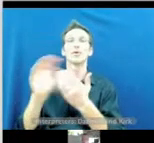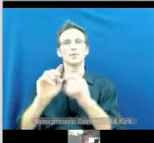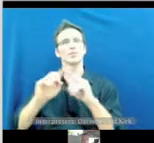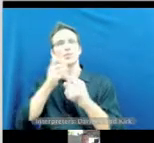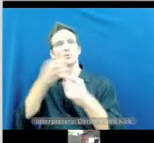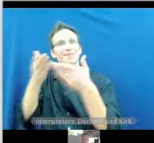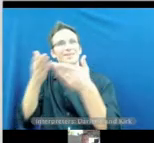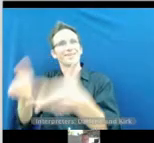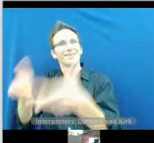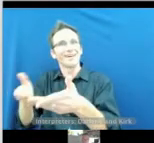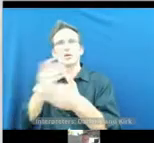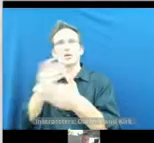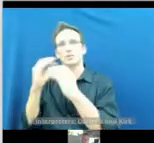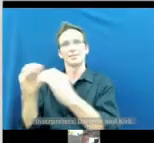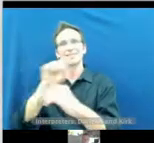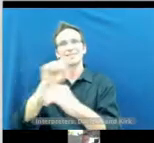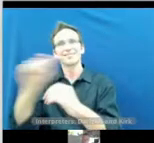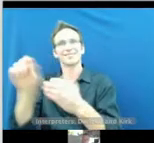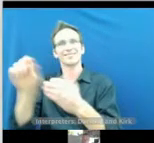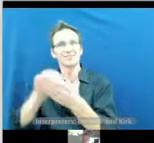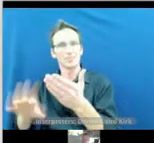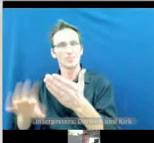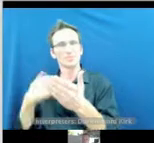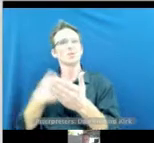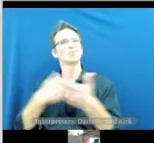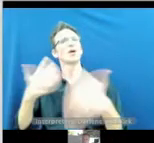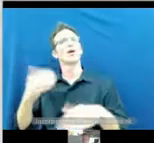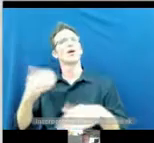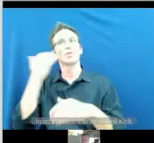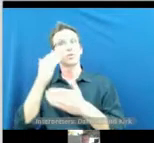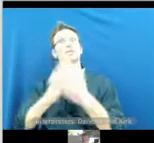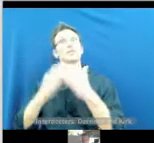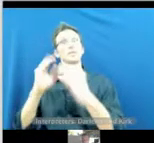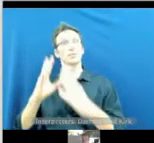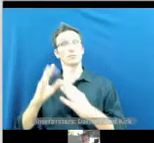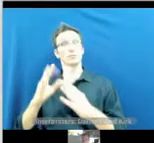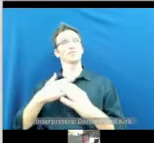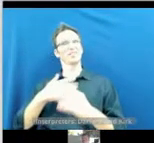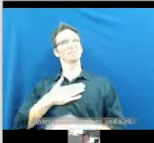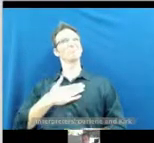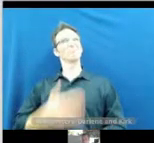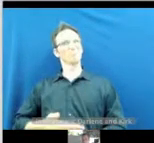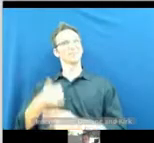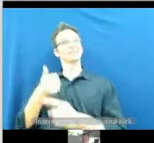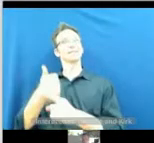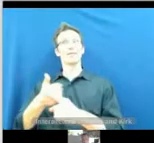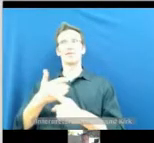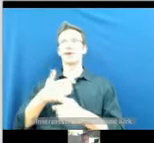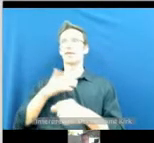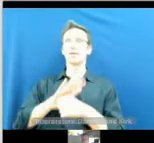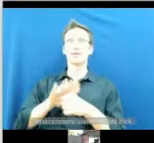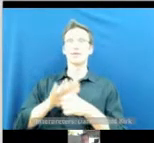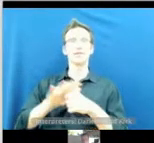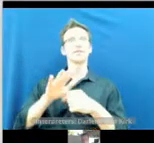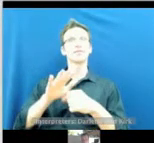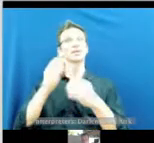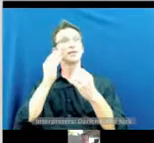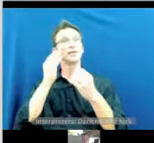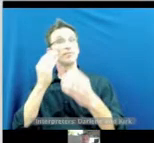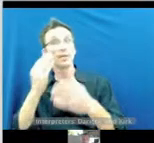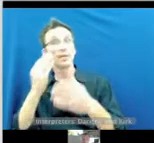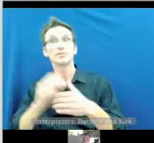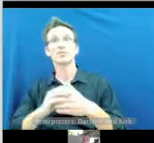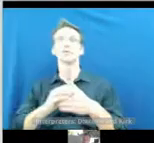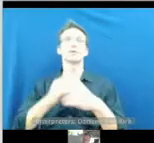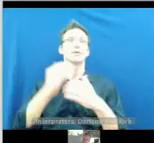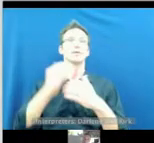we know is that some educators have reported that they themselves don't have the content knowledge or the area of expertise, so if they don't